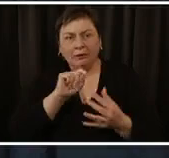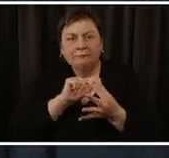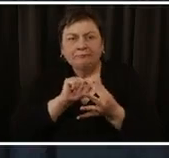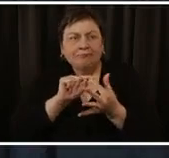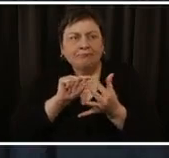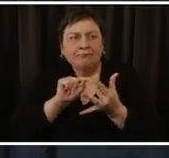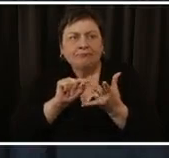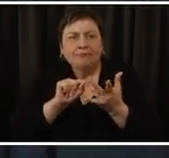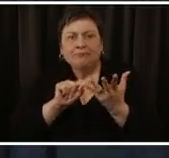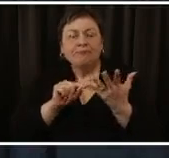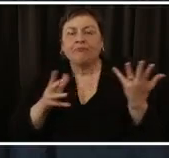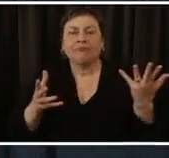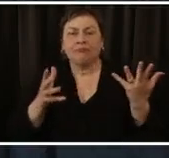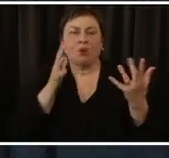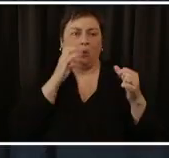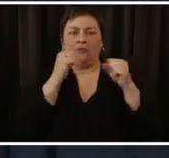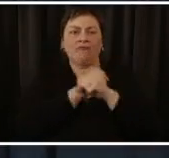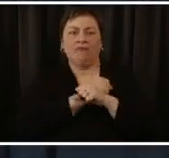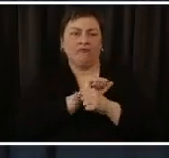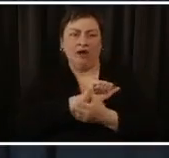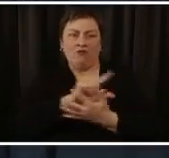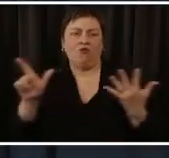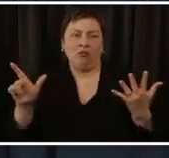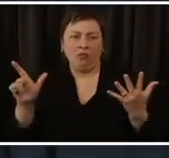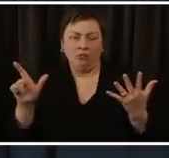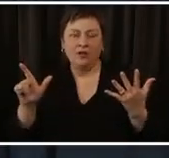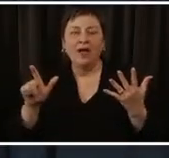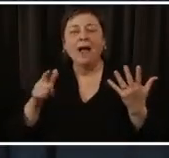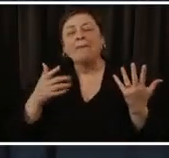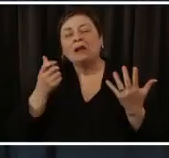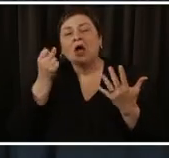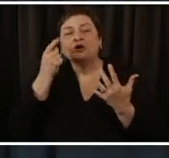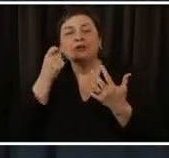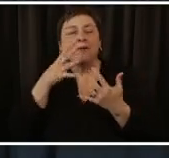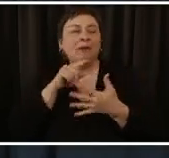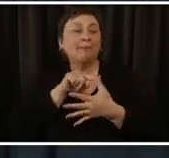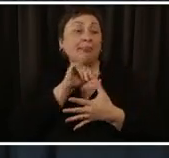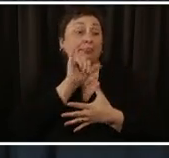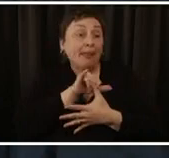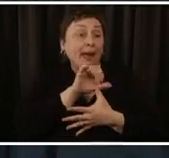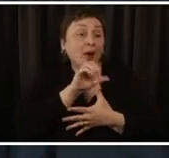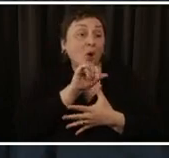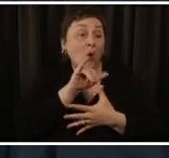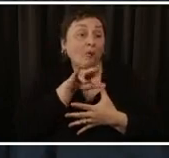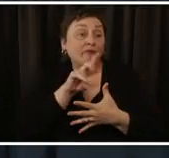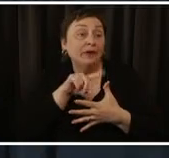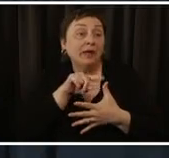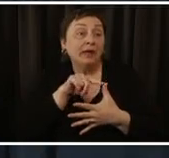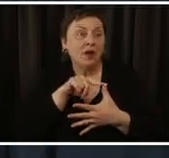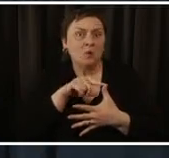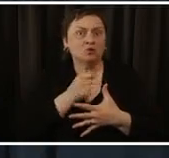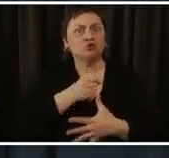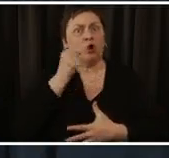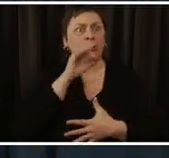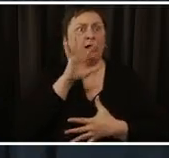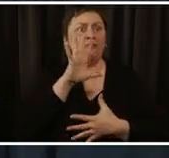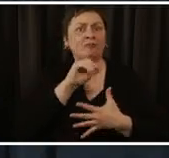that, and there may be a couple % difference in their effectiveness against different variants, but so far they're effective against every variant we